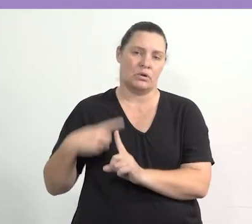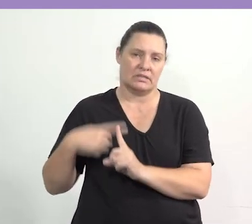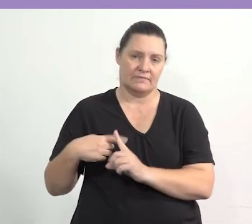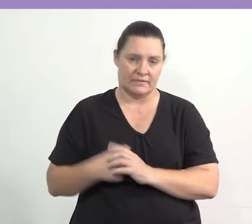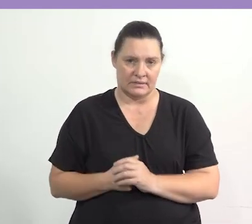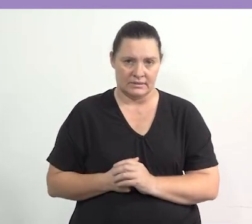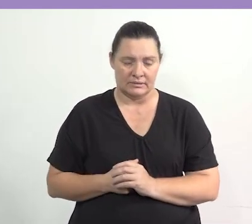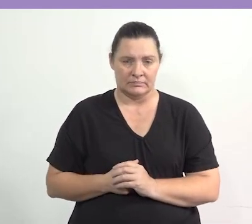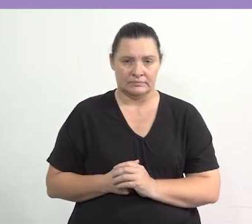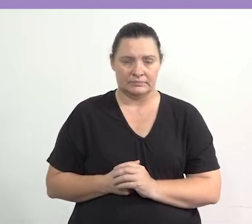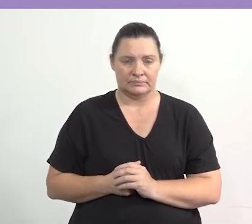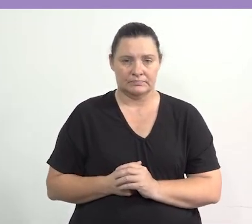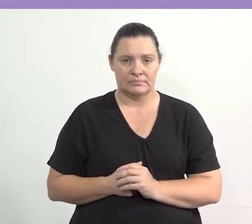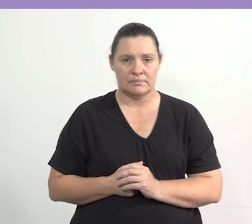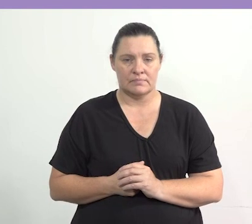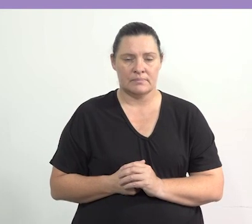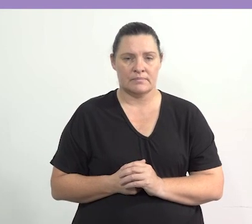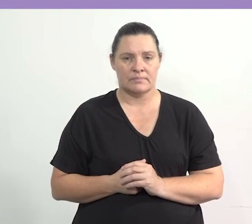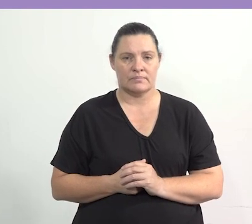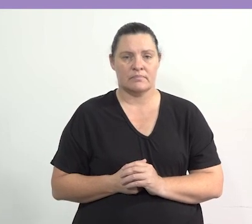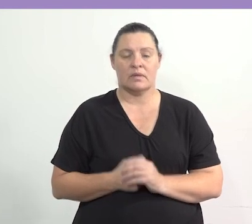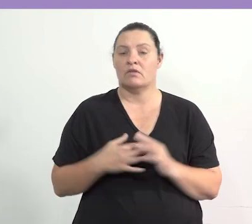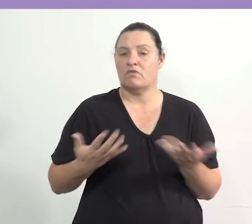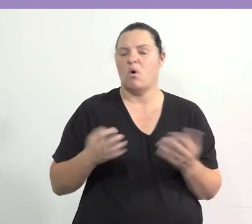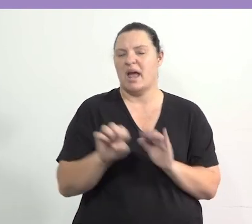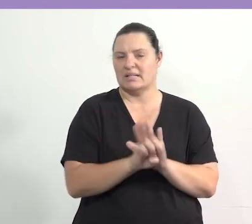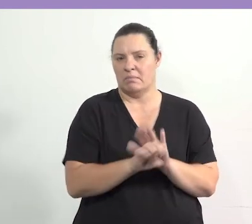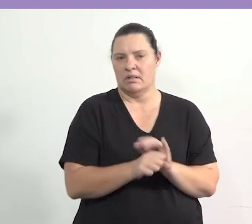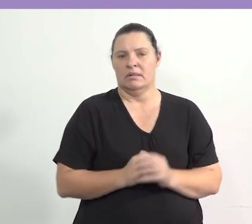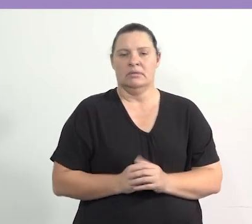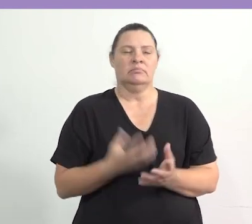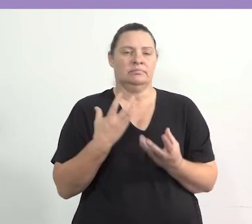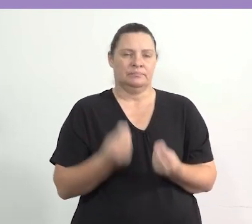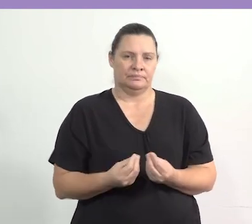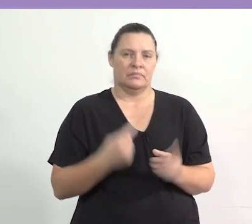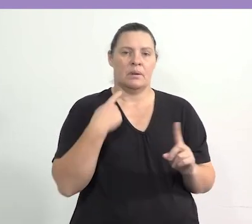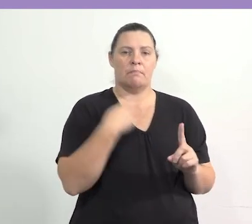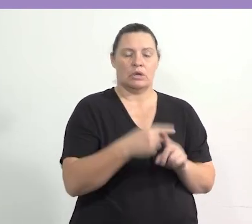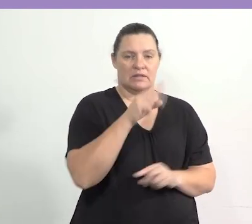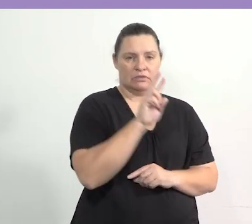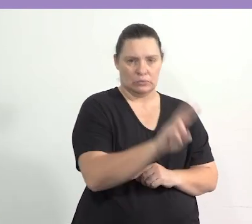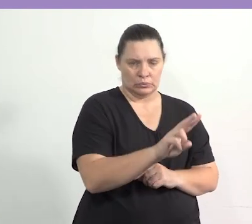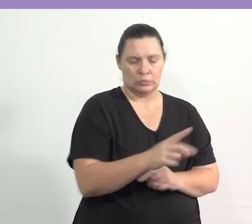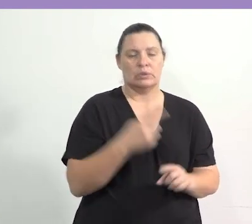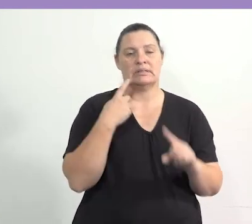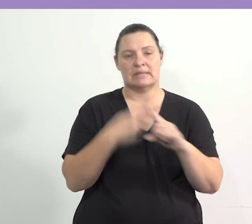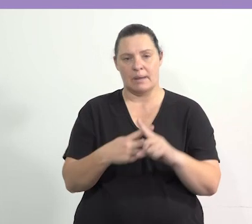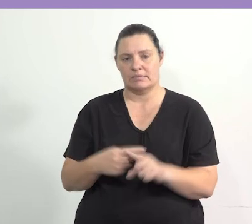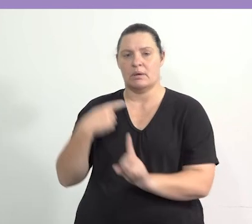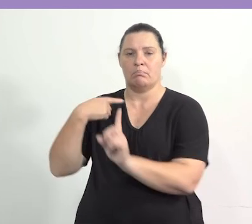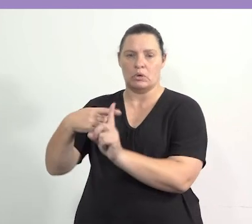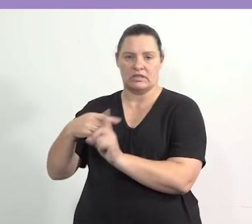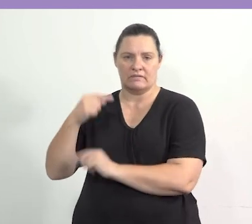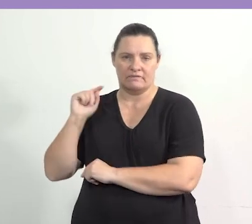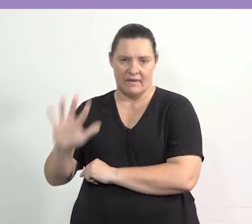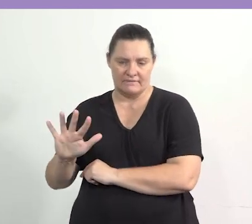to be a positive number. So for example, if I have a positive 2 multiplied